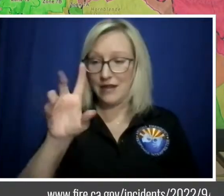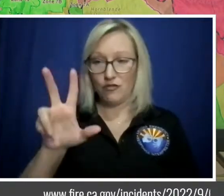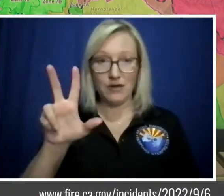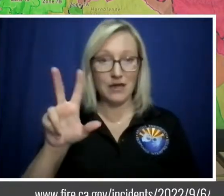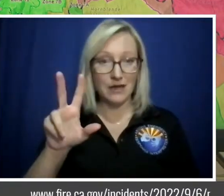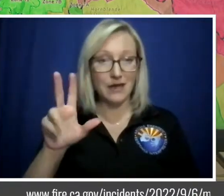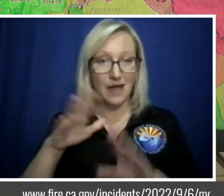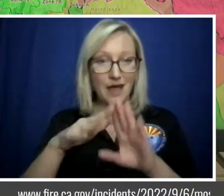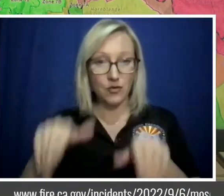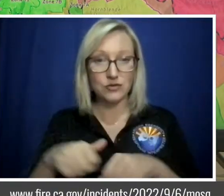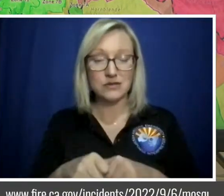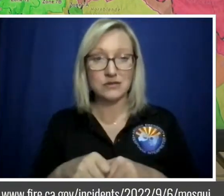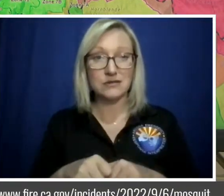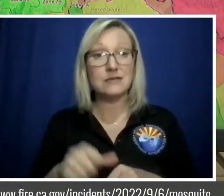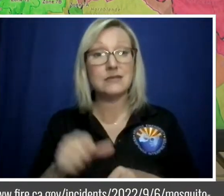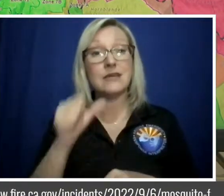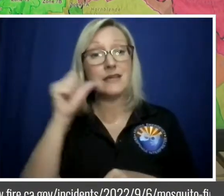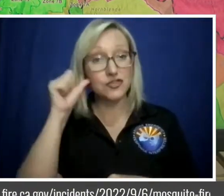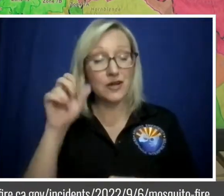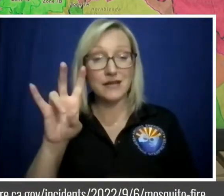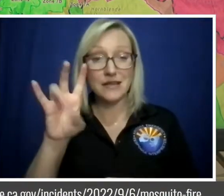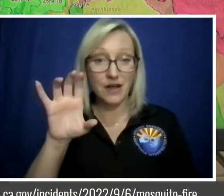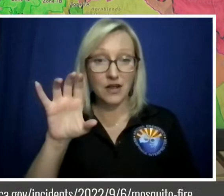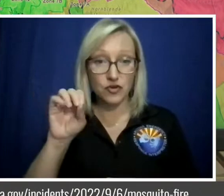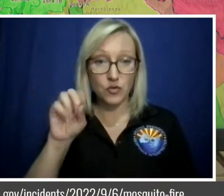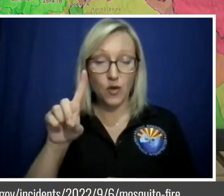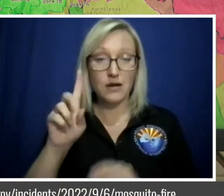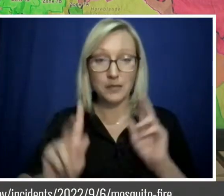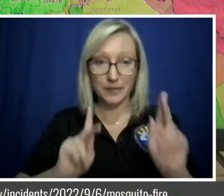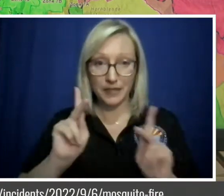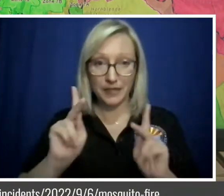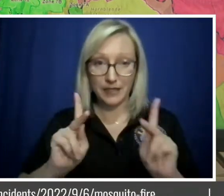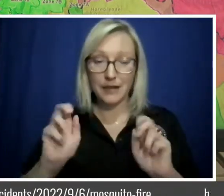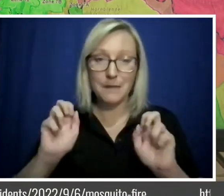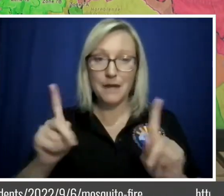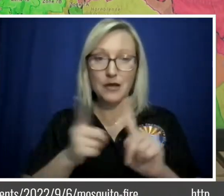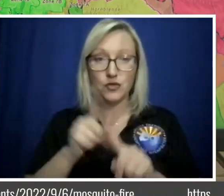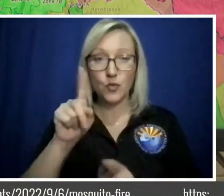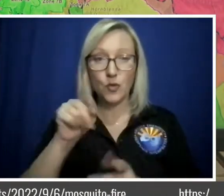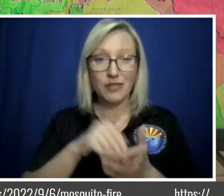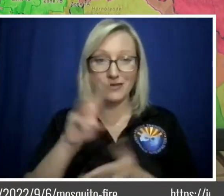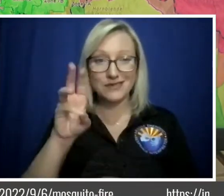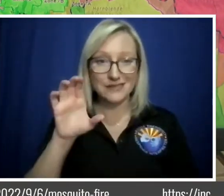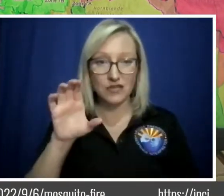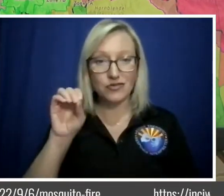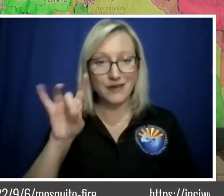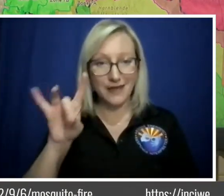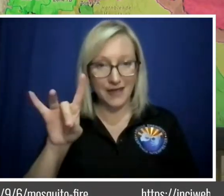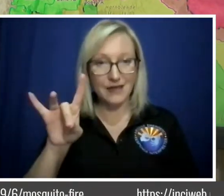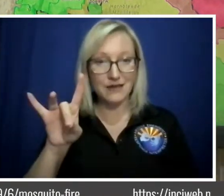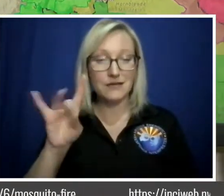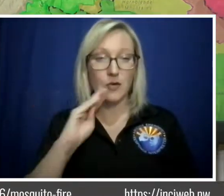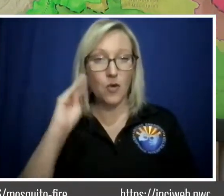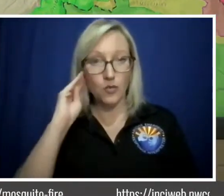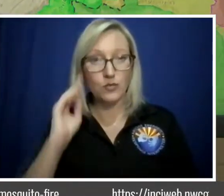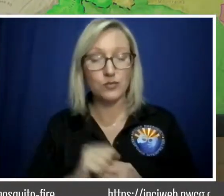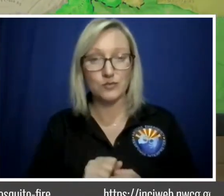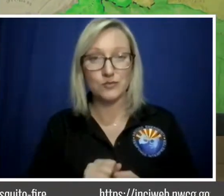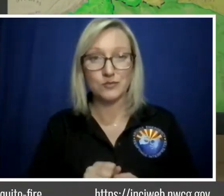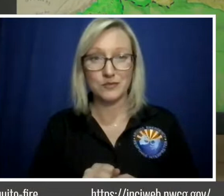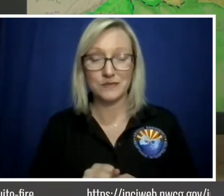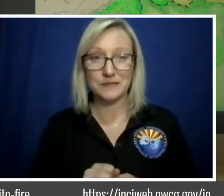to 3,701 residents to 1,608 homes. There still are some traffic control